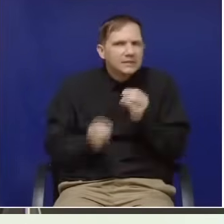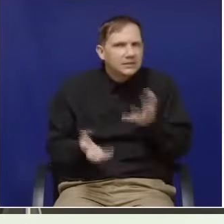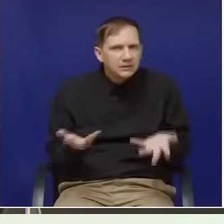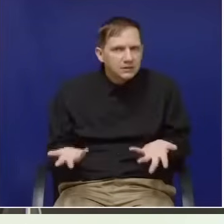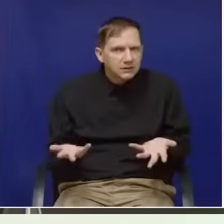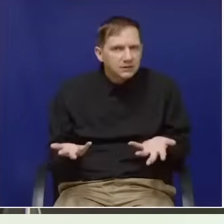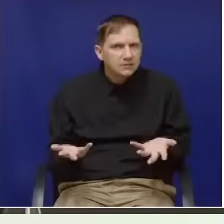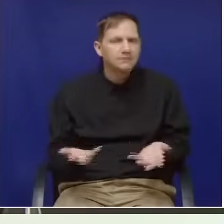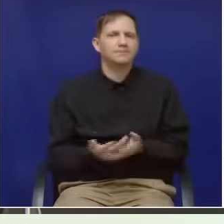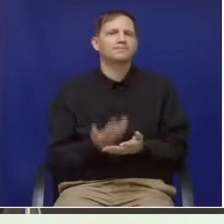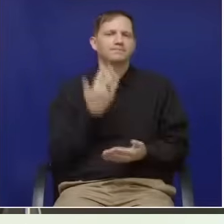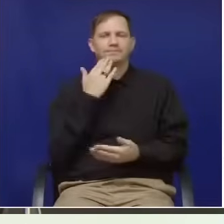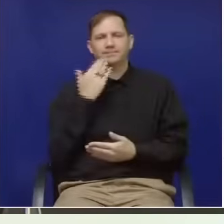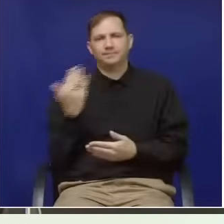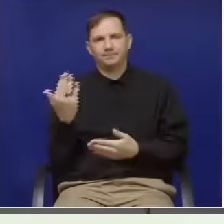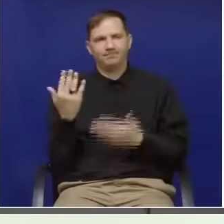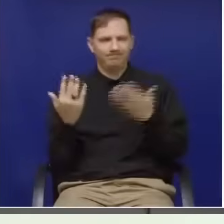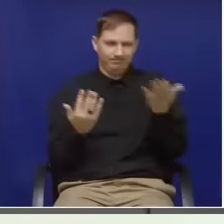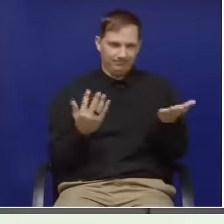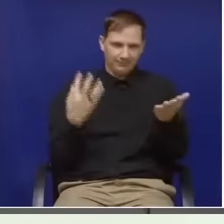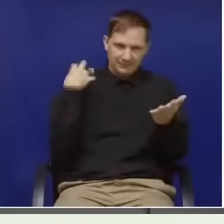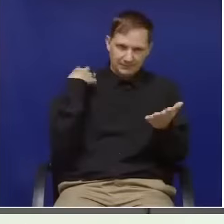Thank you. Honorable Minister.